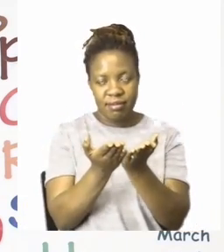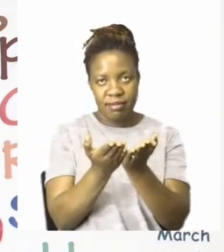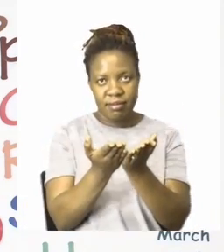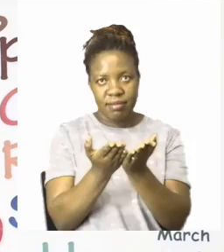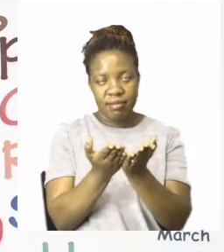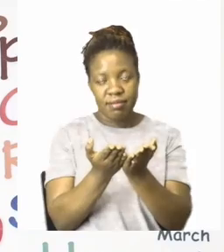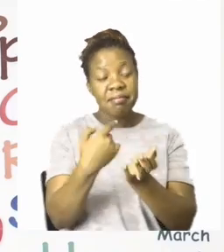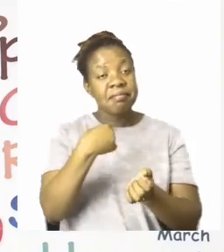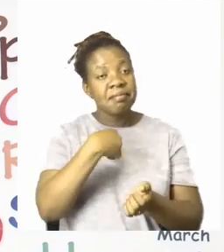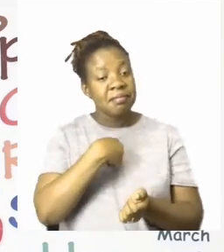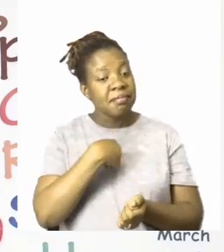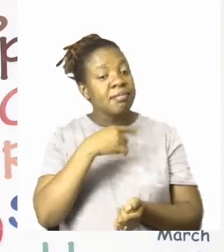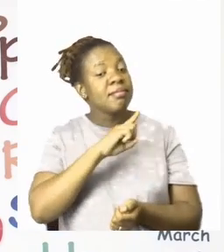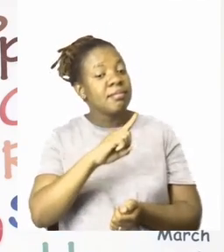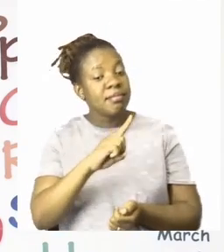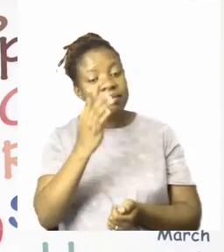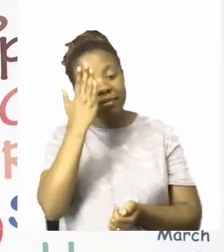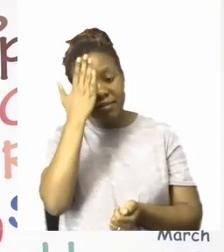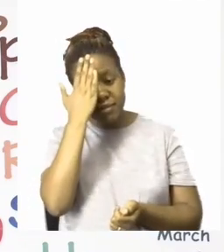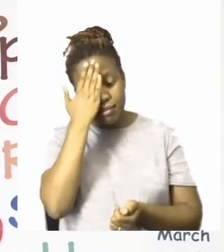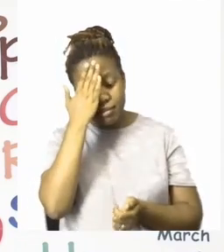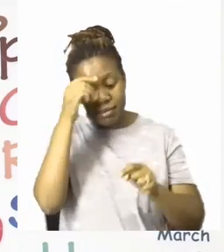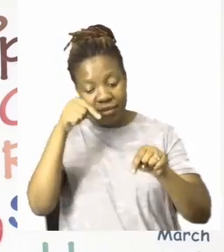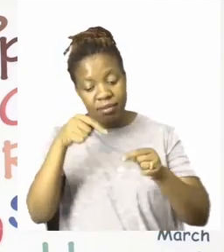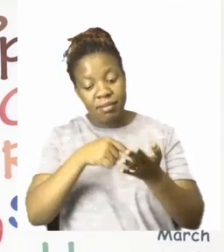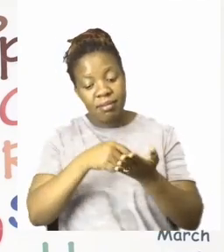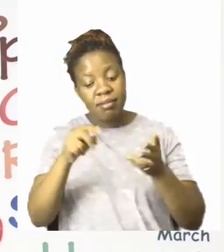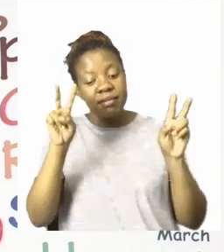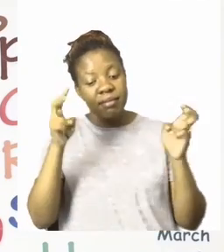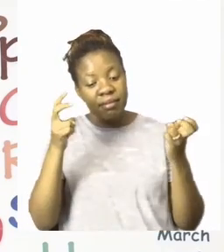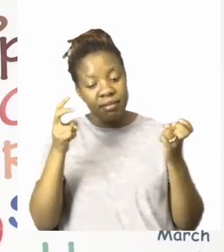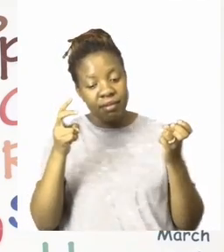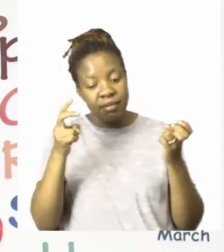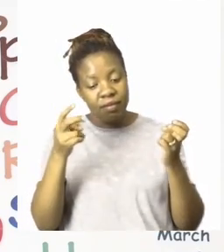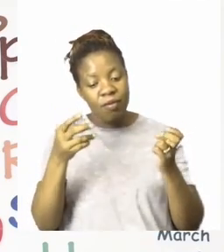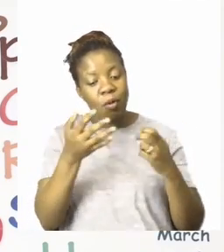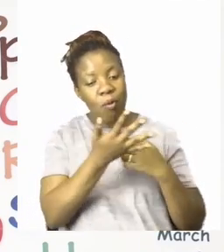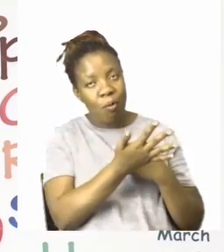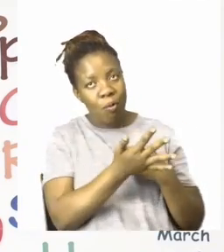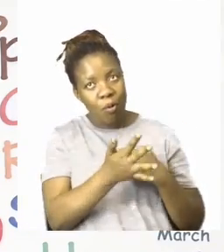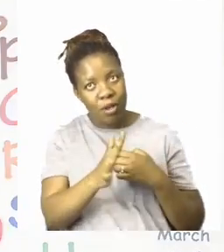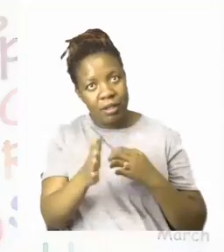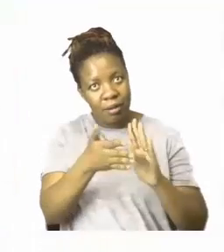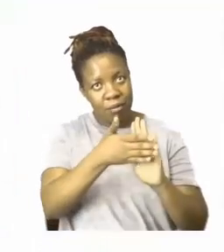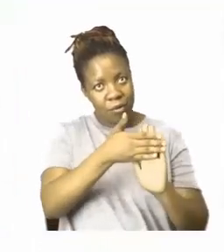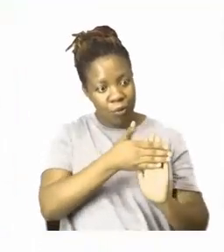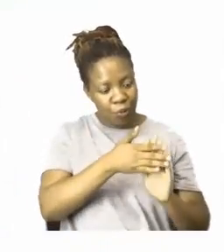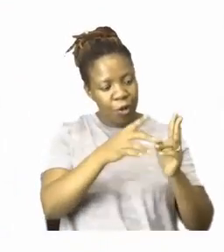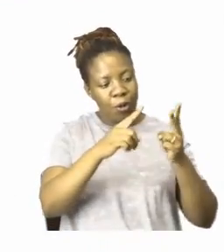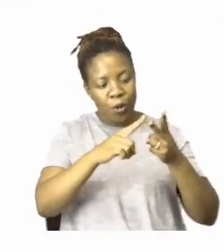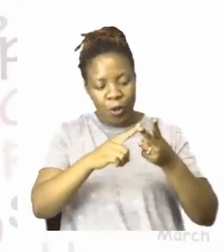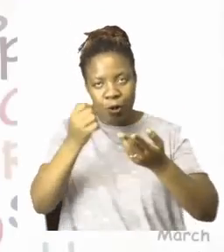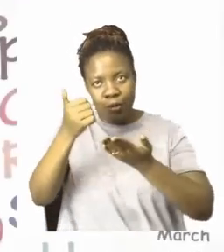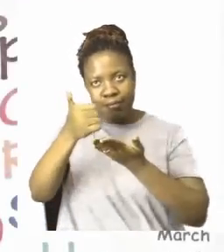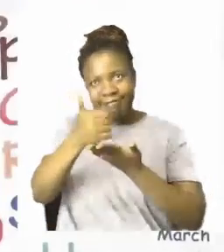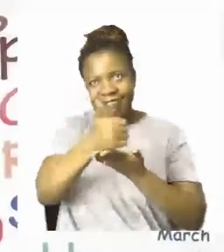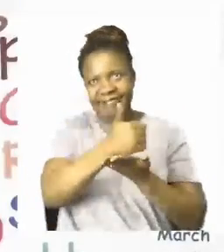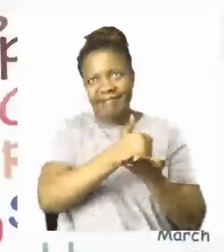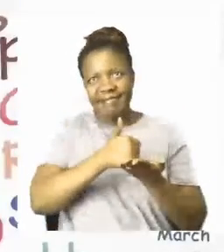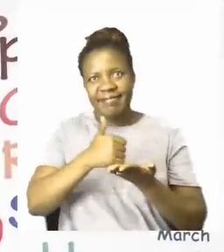Hartung, and our theme this week is saving water and